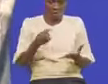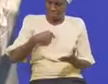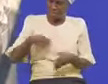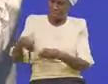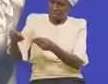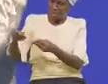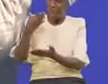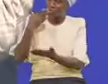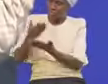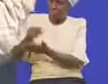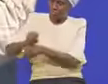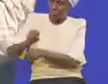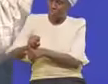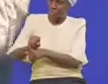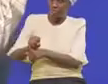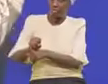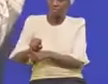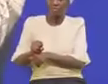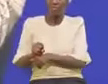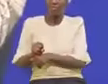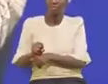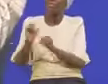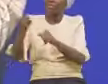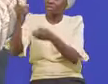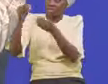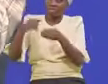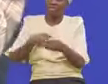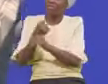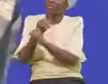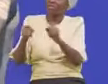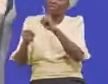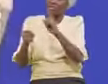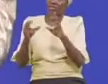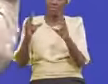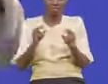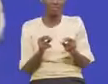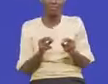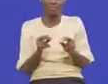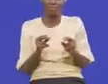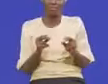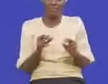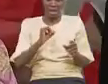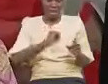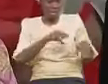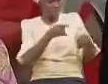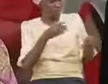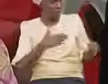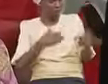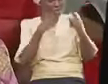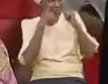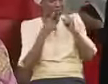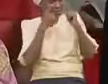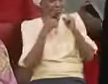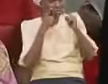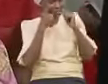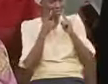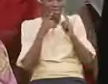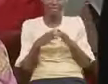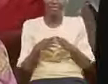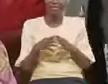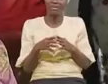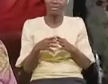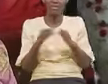good works. Ma cho donyu ona. Can you give me salvation? De la son de kokona ma. Mocho nya da si